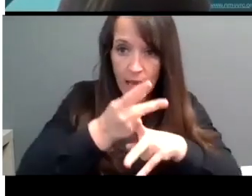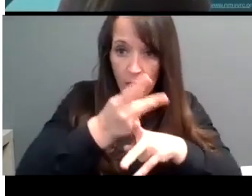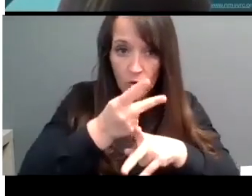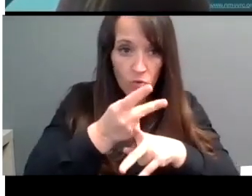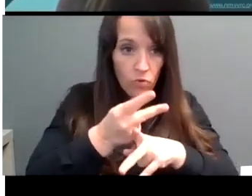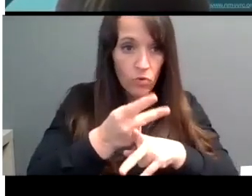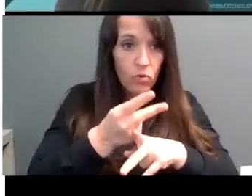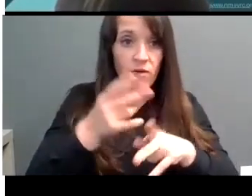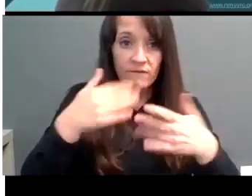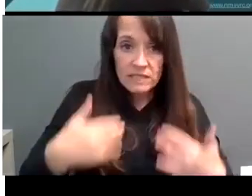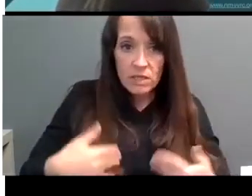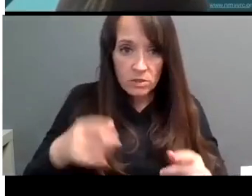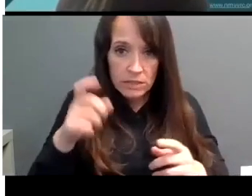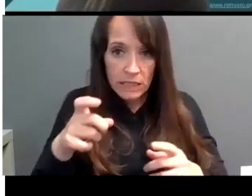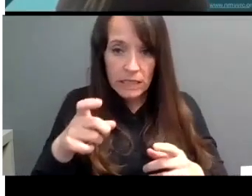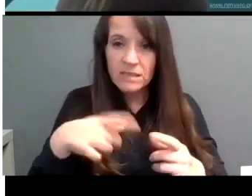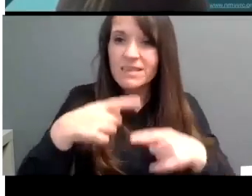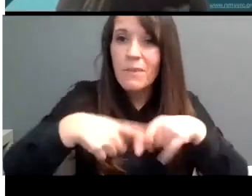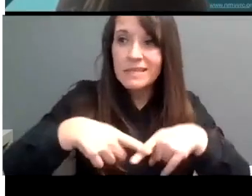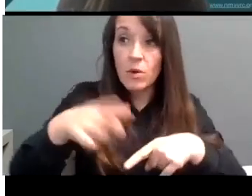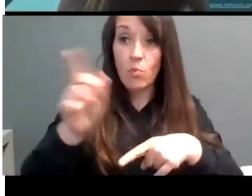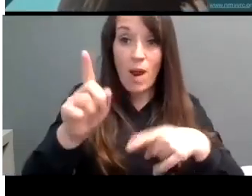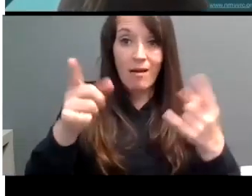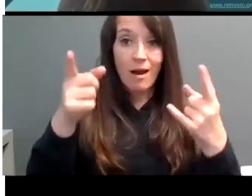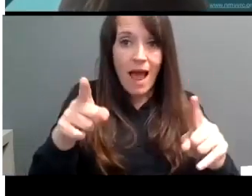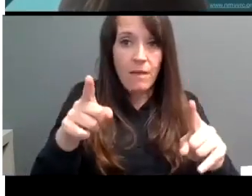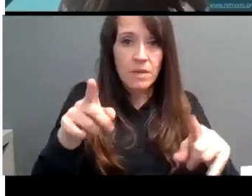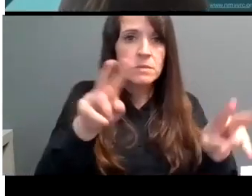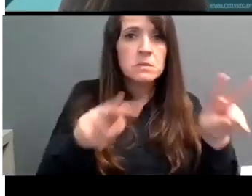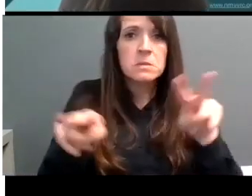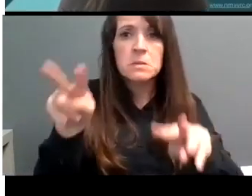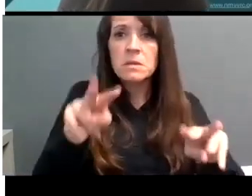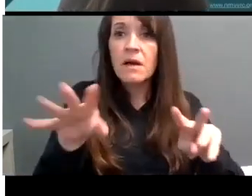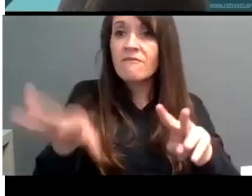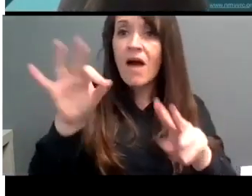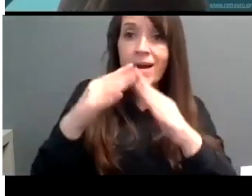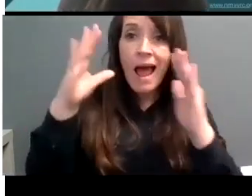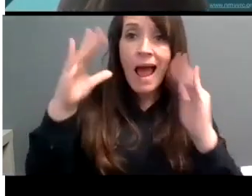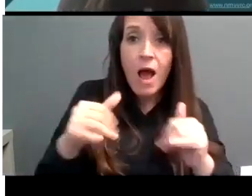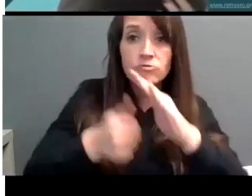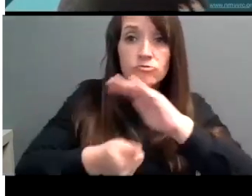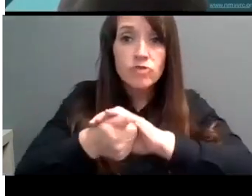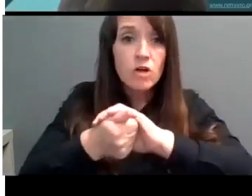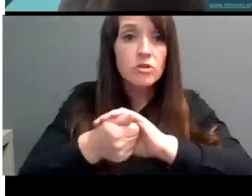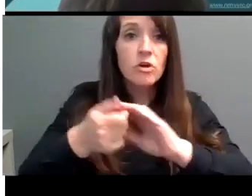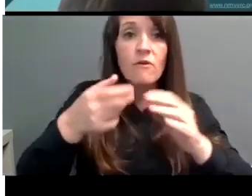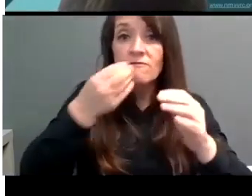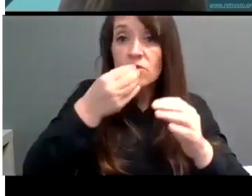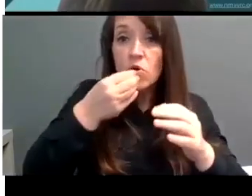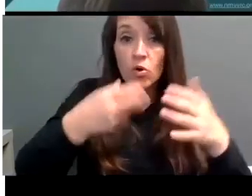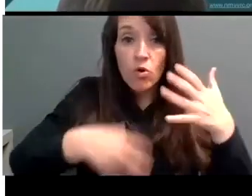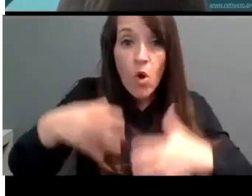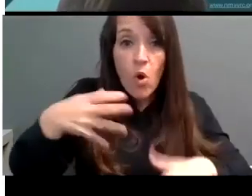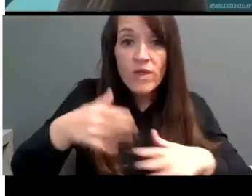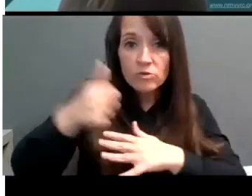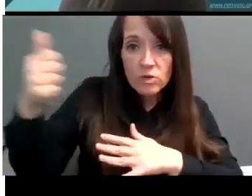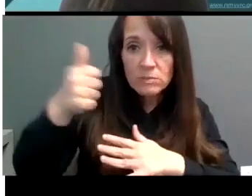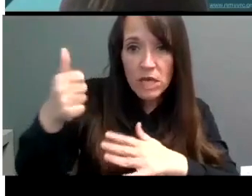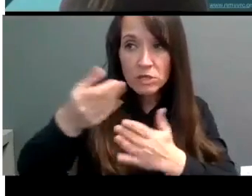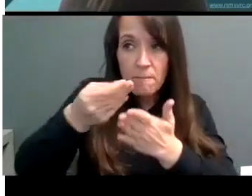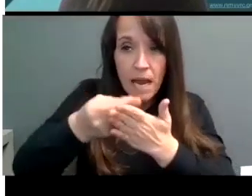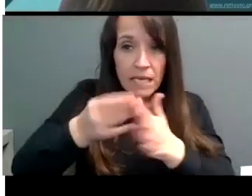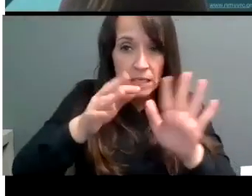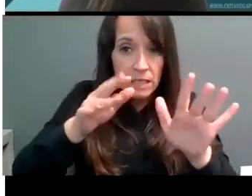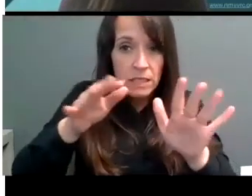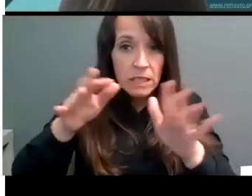setting of the incident, we may need to assess for housing, food, clothing, transportation, funds, kind of where the family